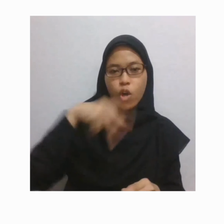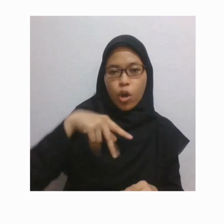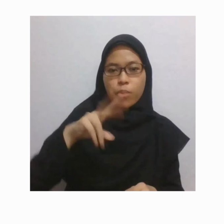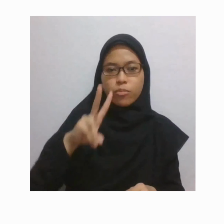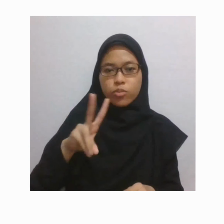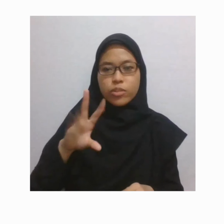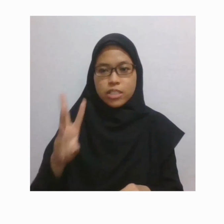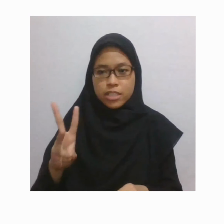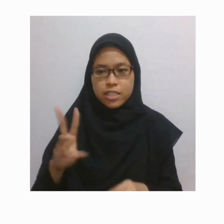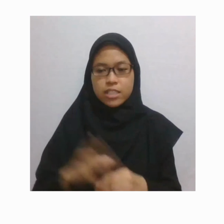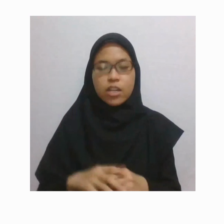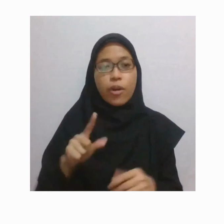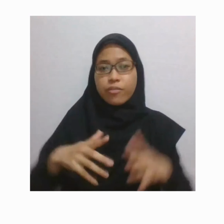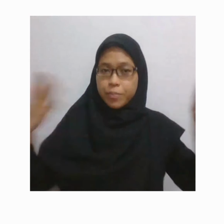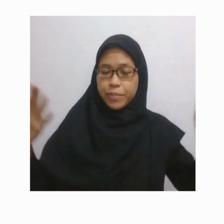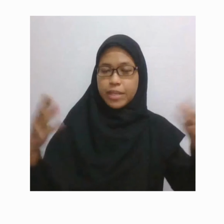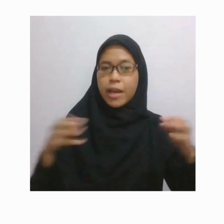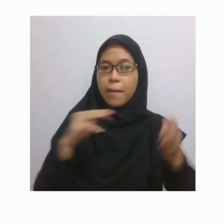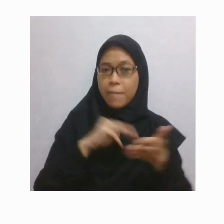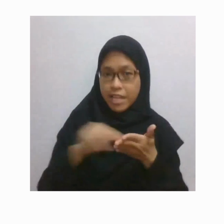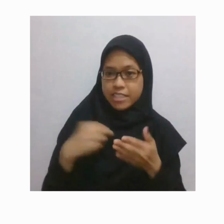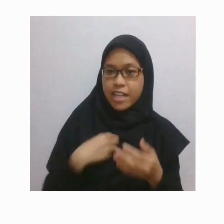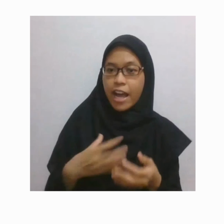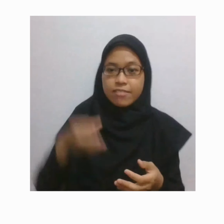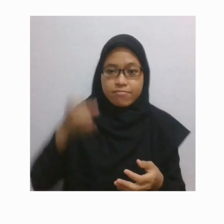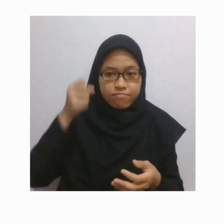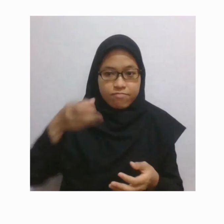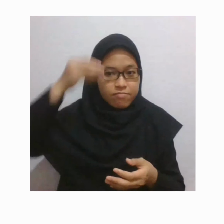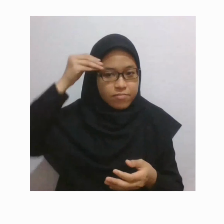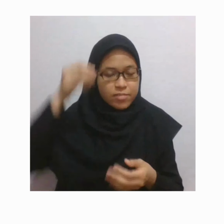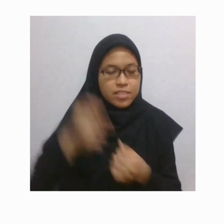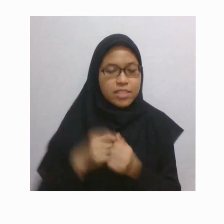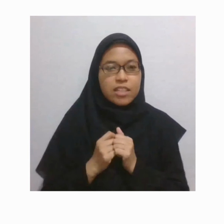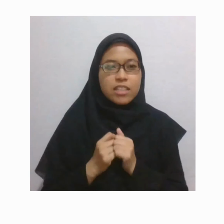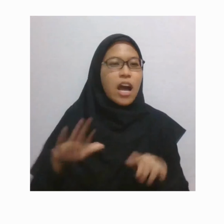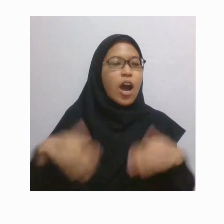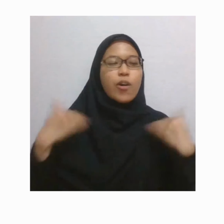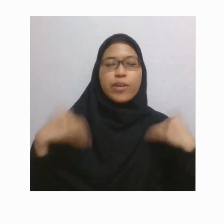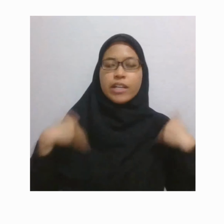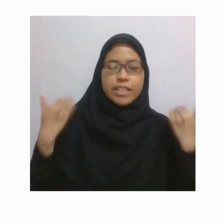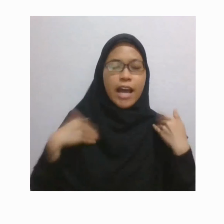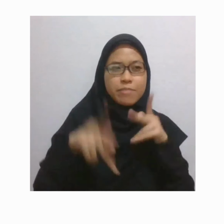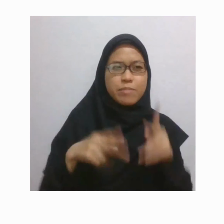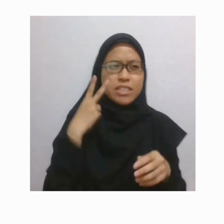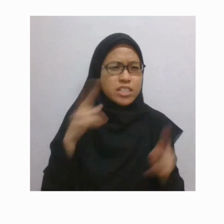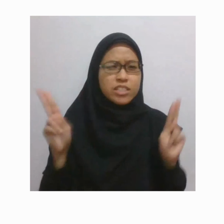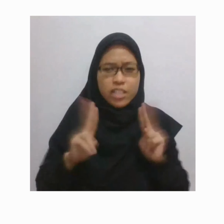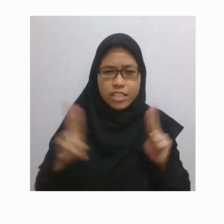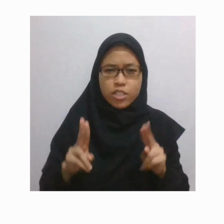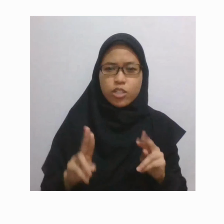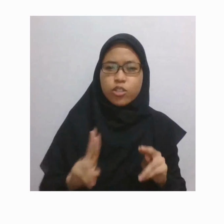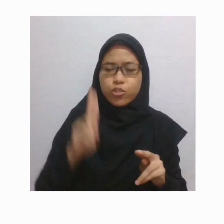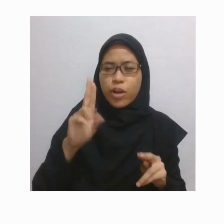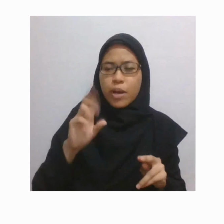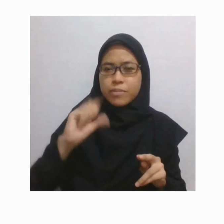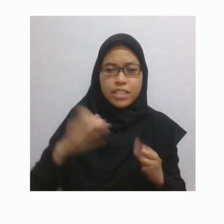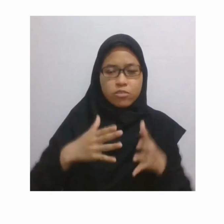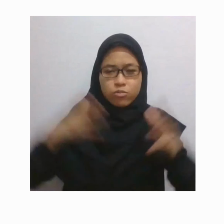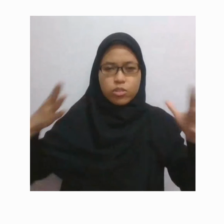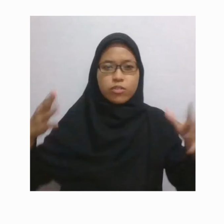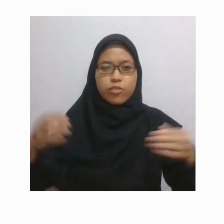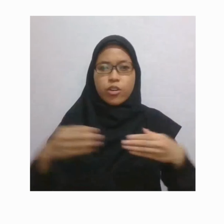messages I took away was how young people saw the urgency of the task of upskilling tomorrow's leading